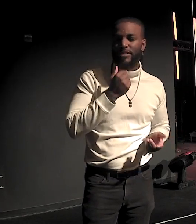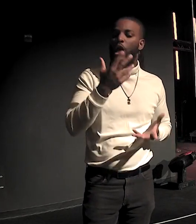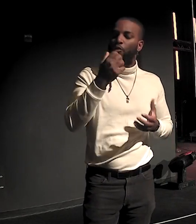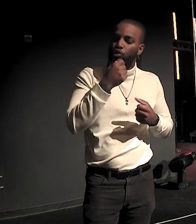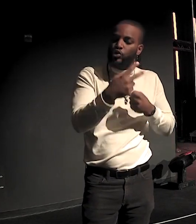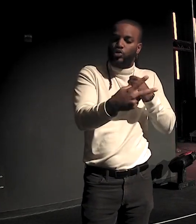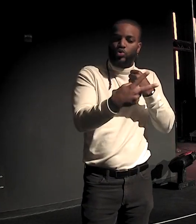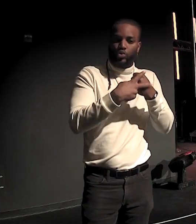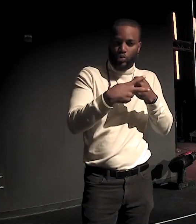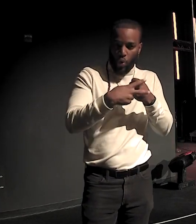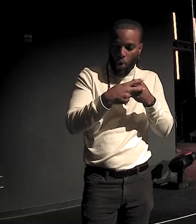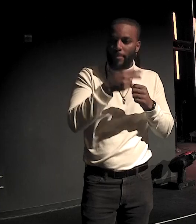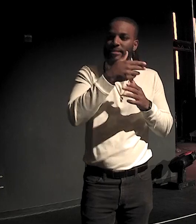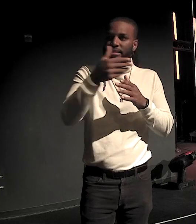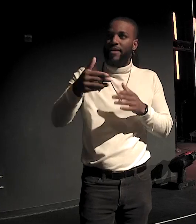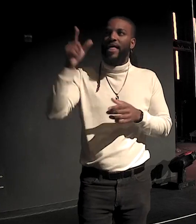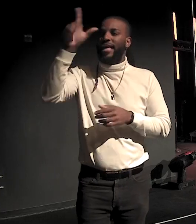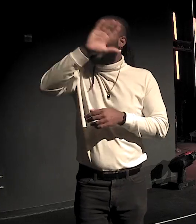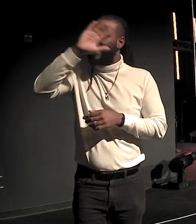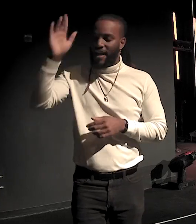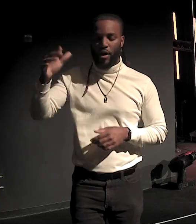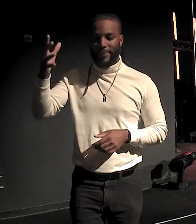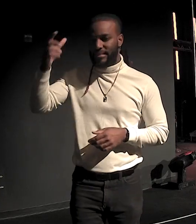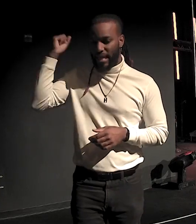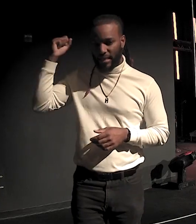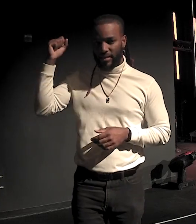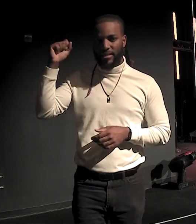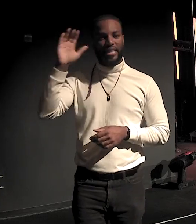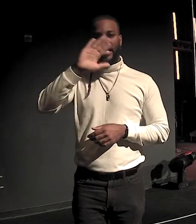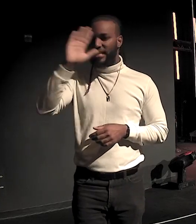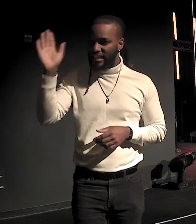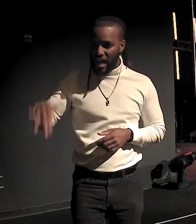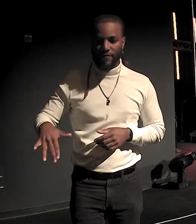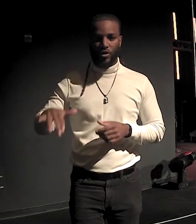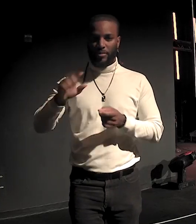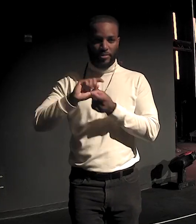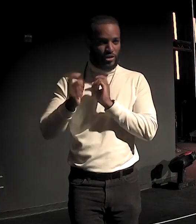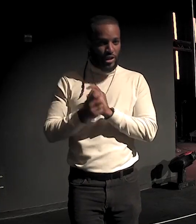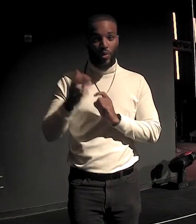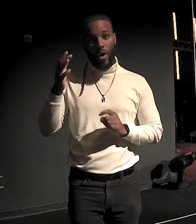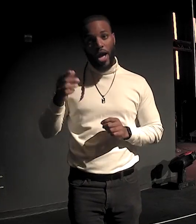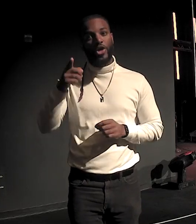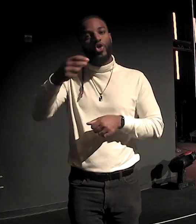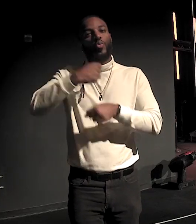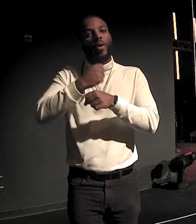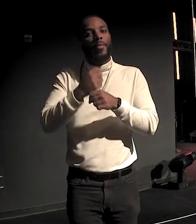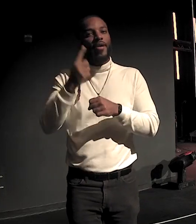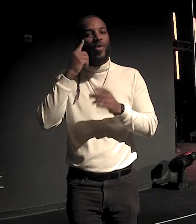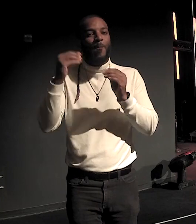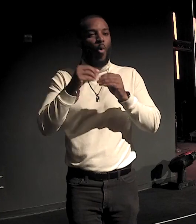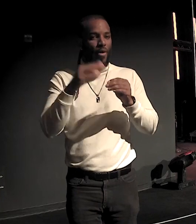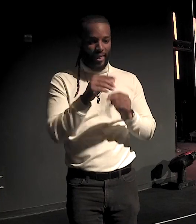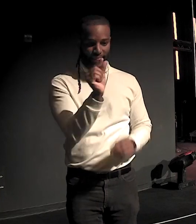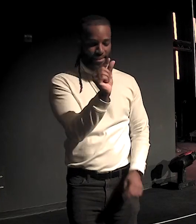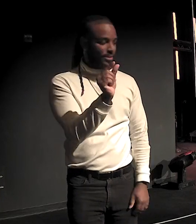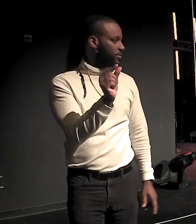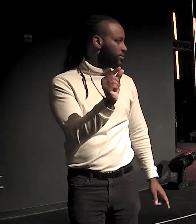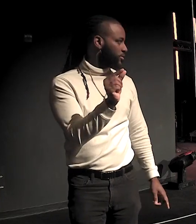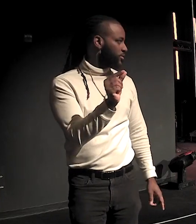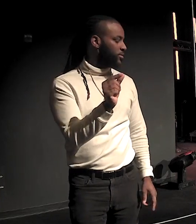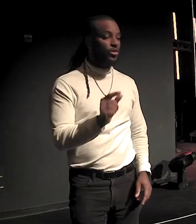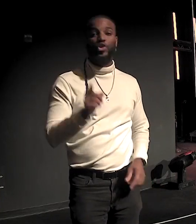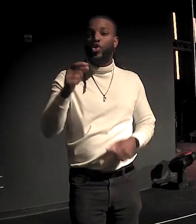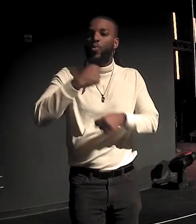you to store up stuff that can never be taken, that can never be shaken, because you were made for more than this. Amen. You